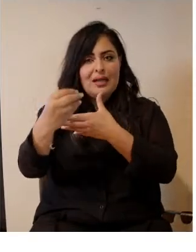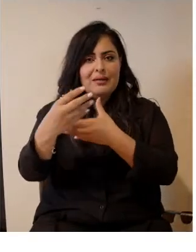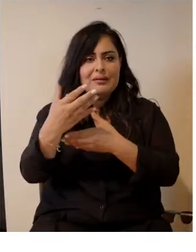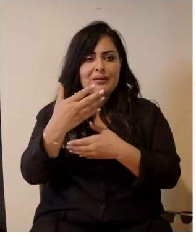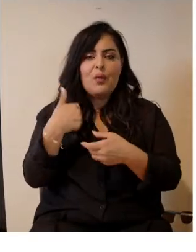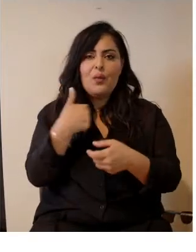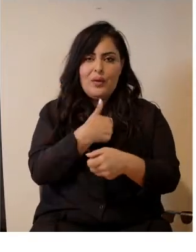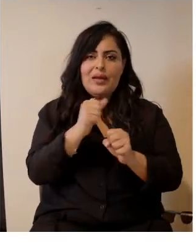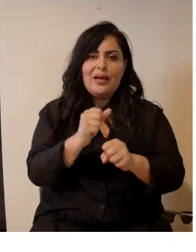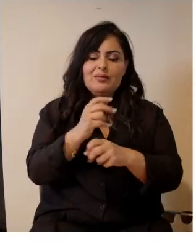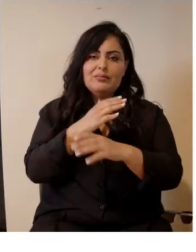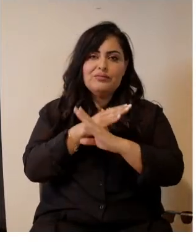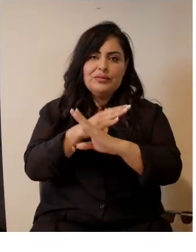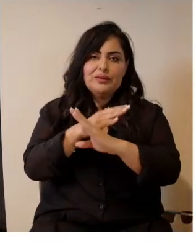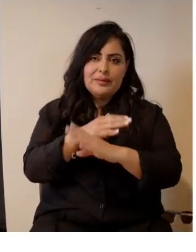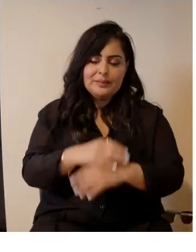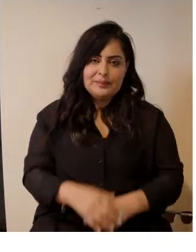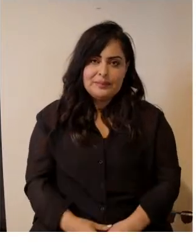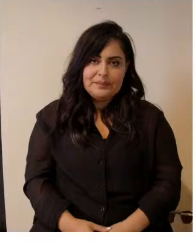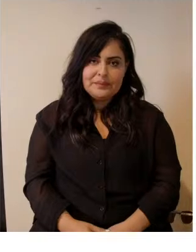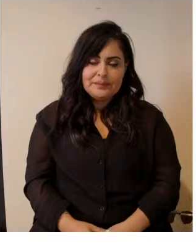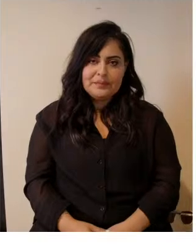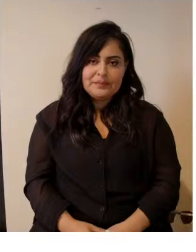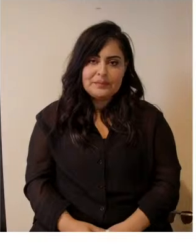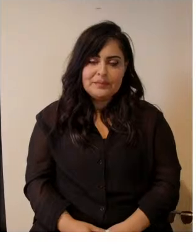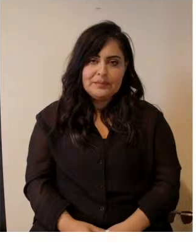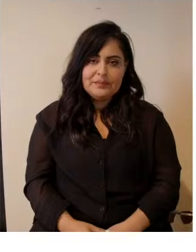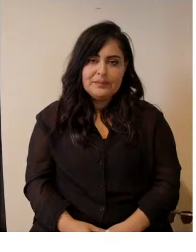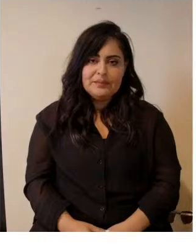protect it. There are some